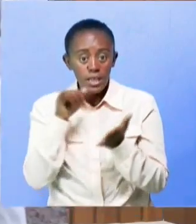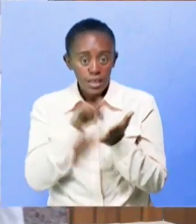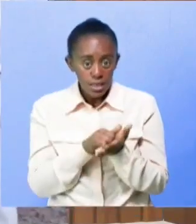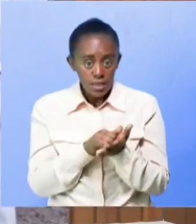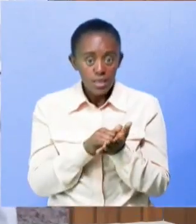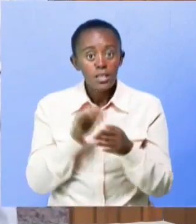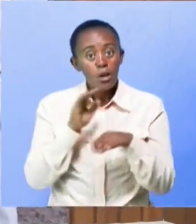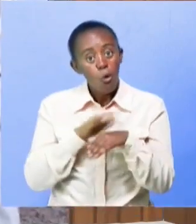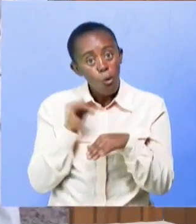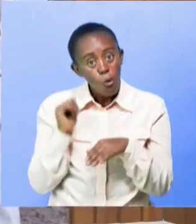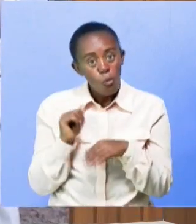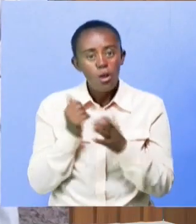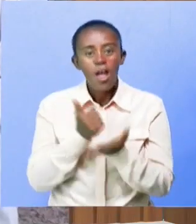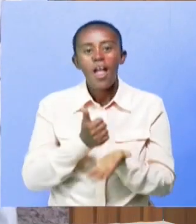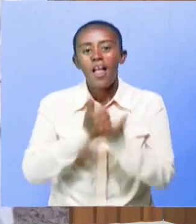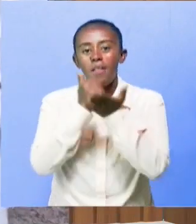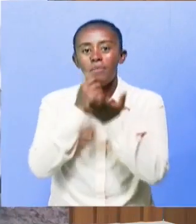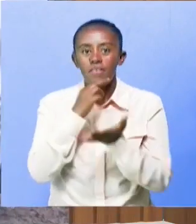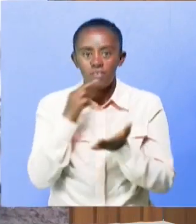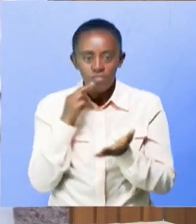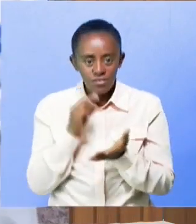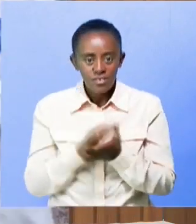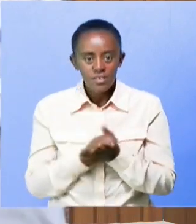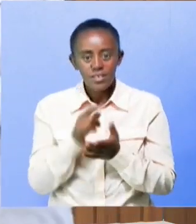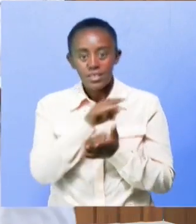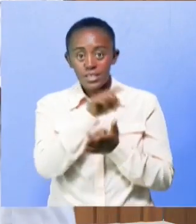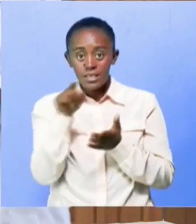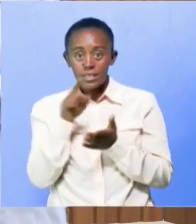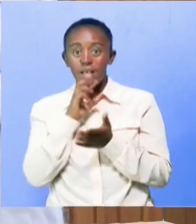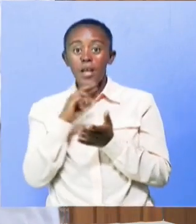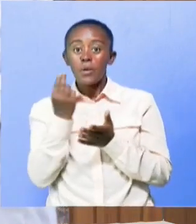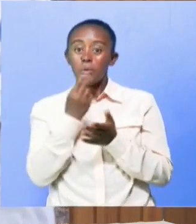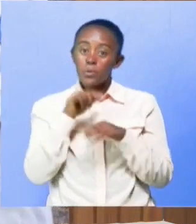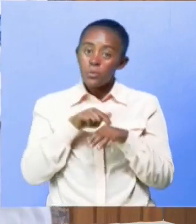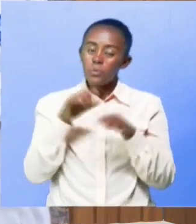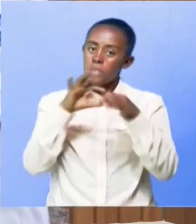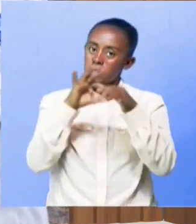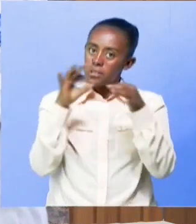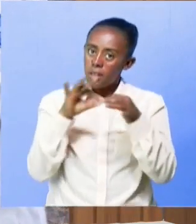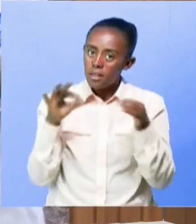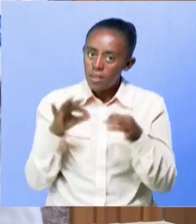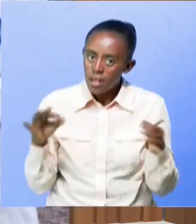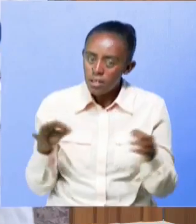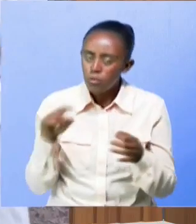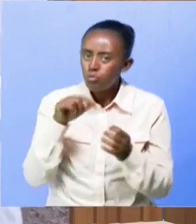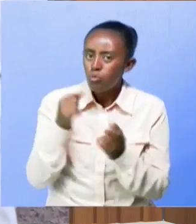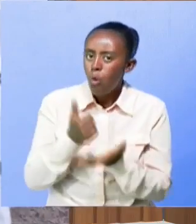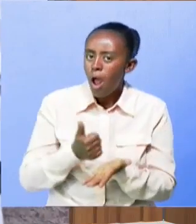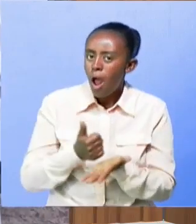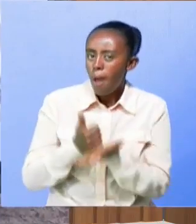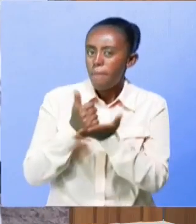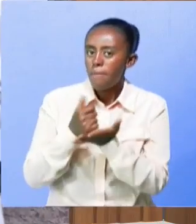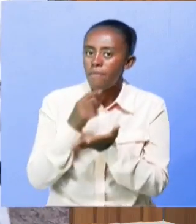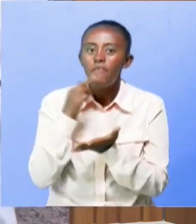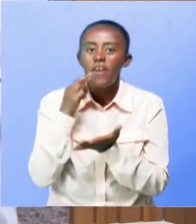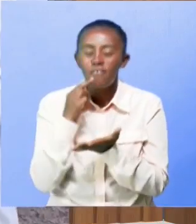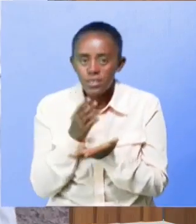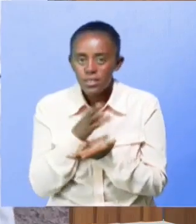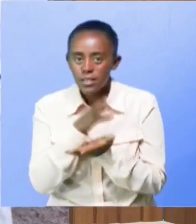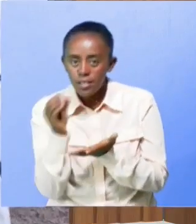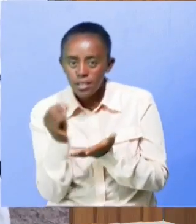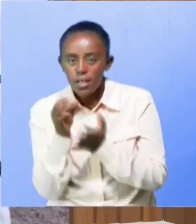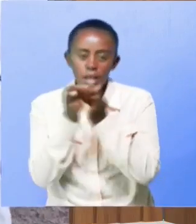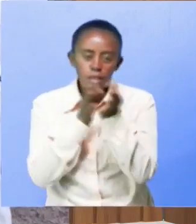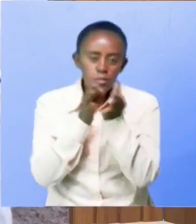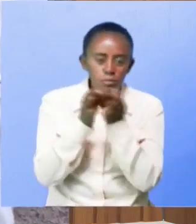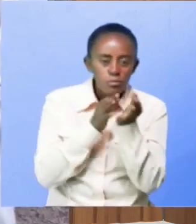are called helping verbs. They are used in a sentence to help verbs and explain